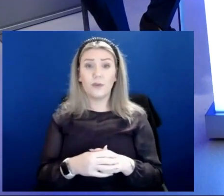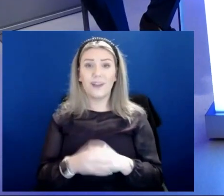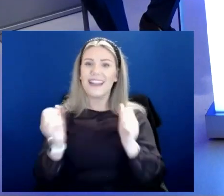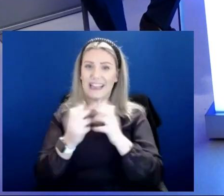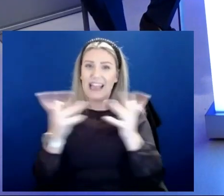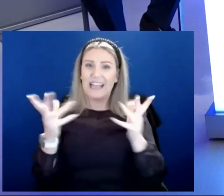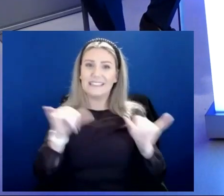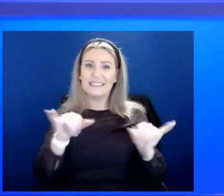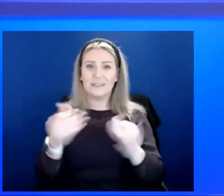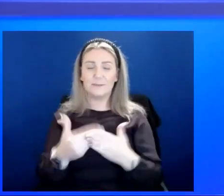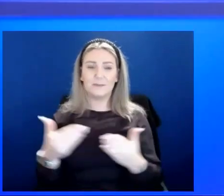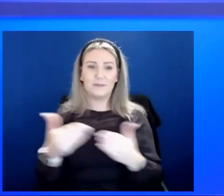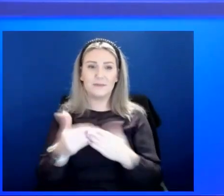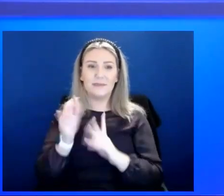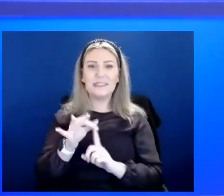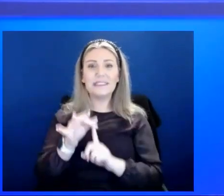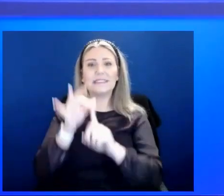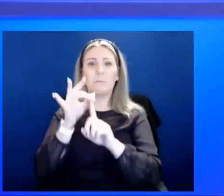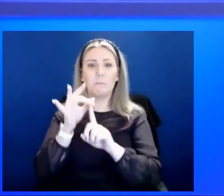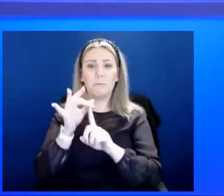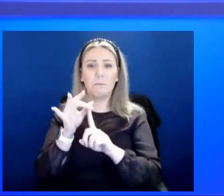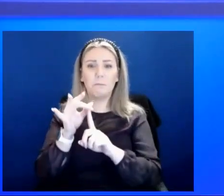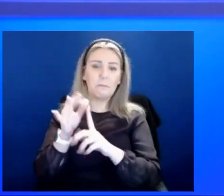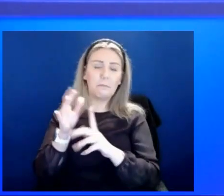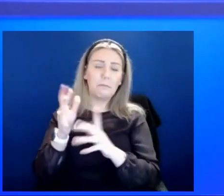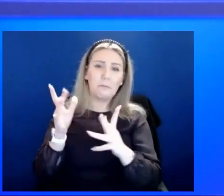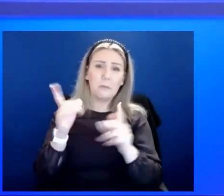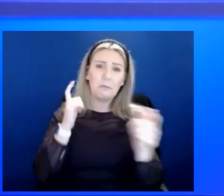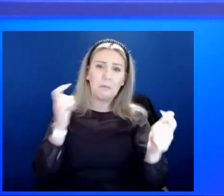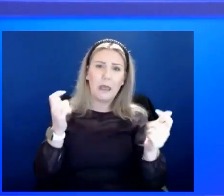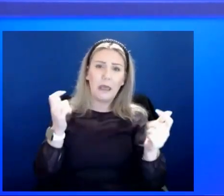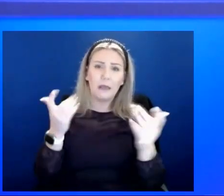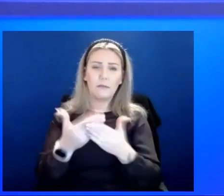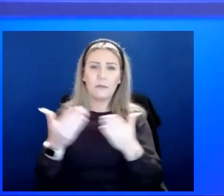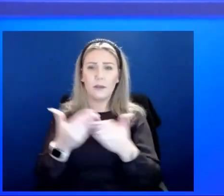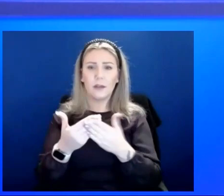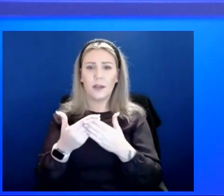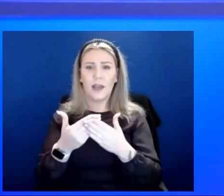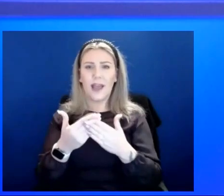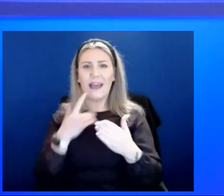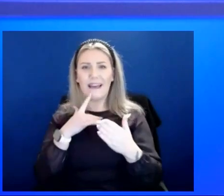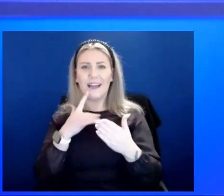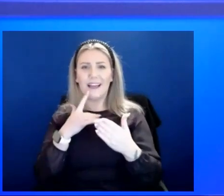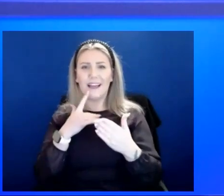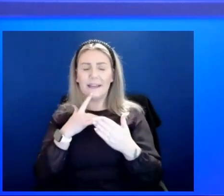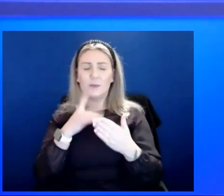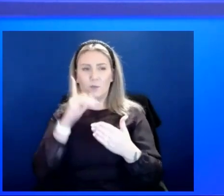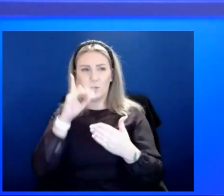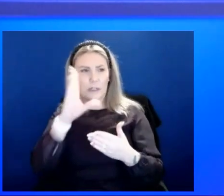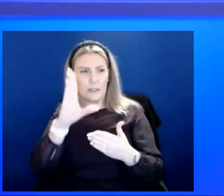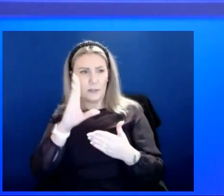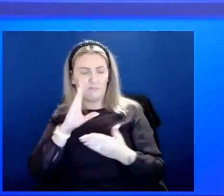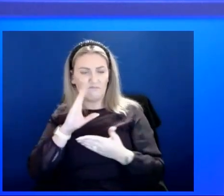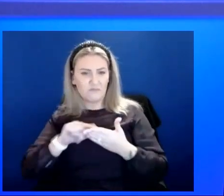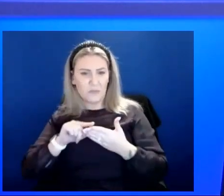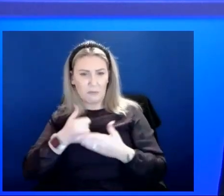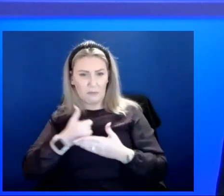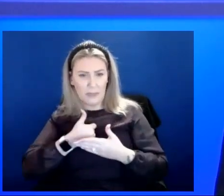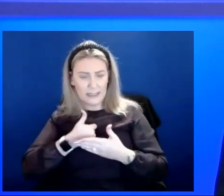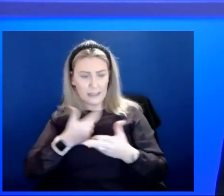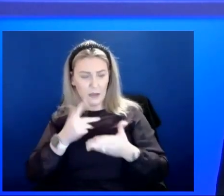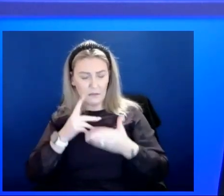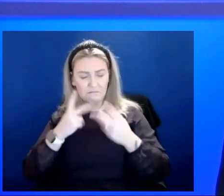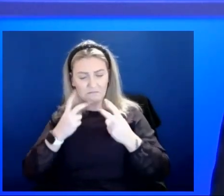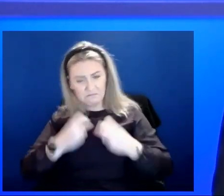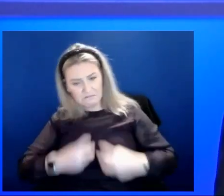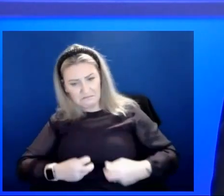that the big thing that I try to do is check in with myself on a regular basis and see how I'm doing, and kind of have